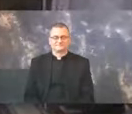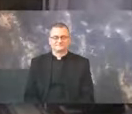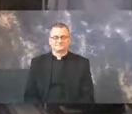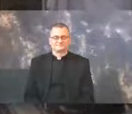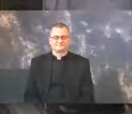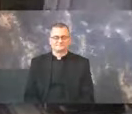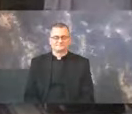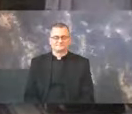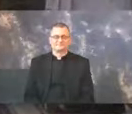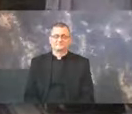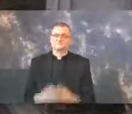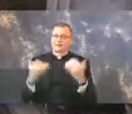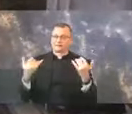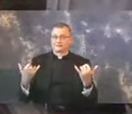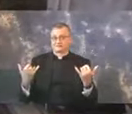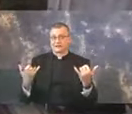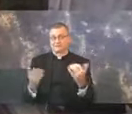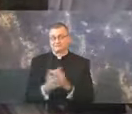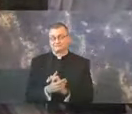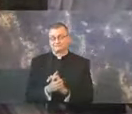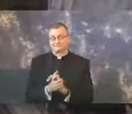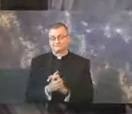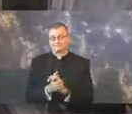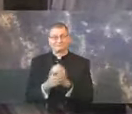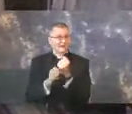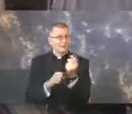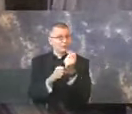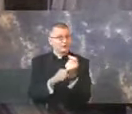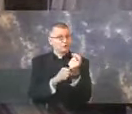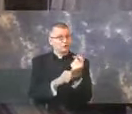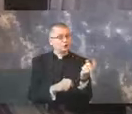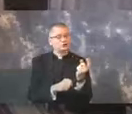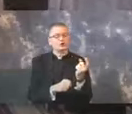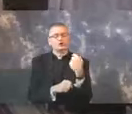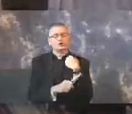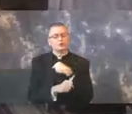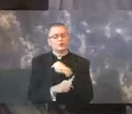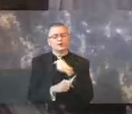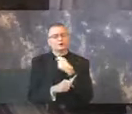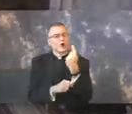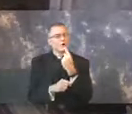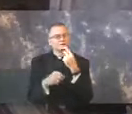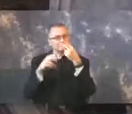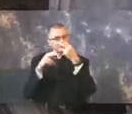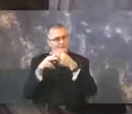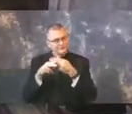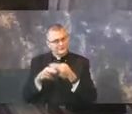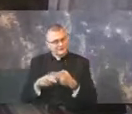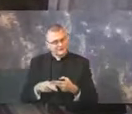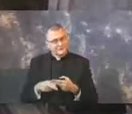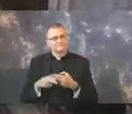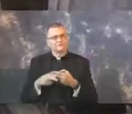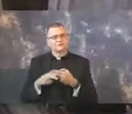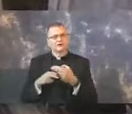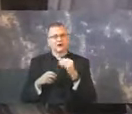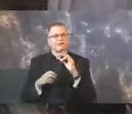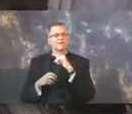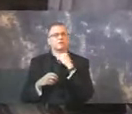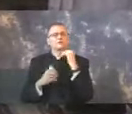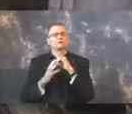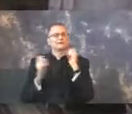At this time, each year, we simply offer the names of the jubilarians